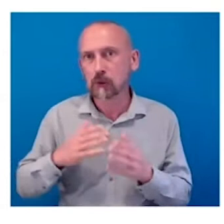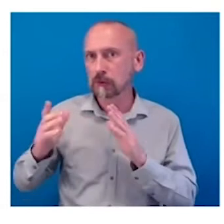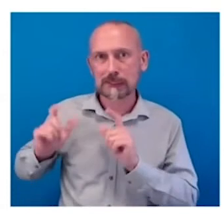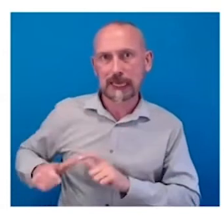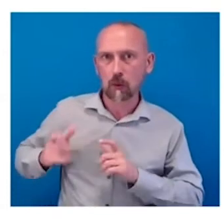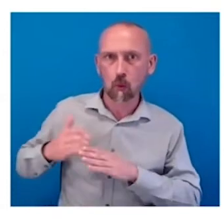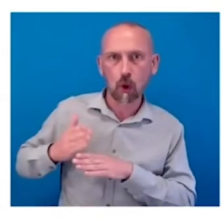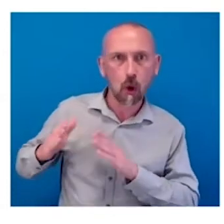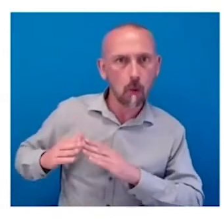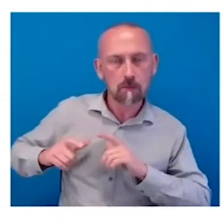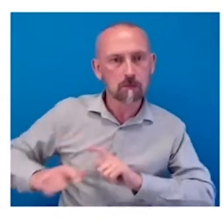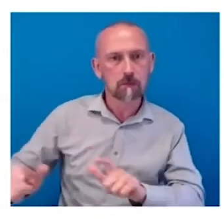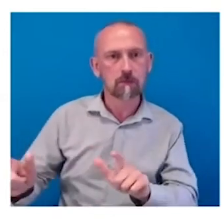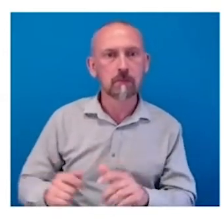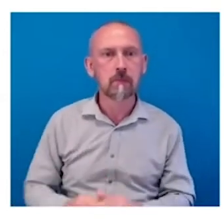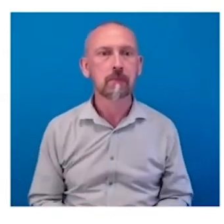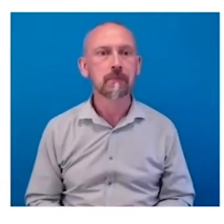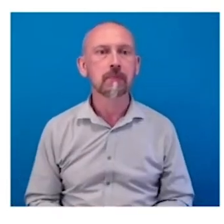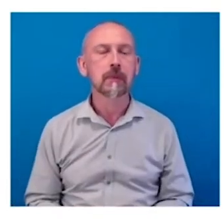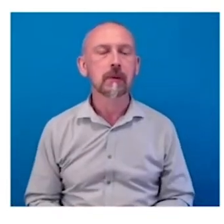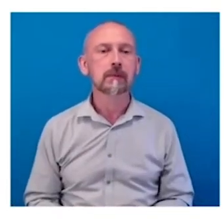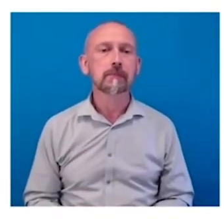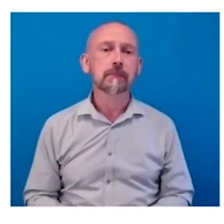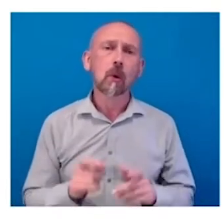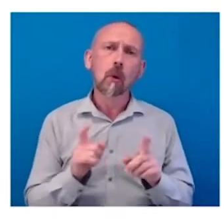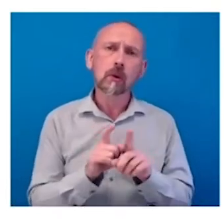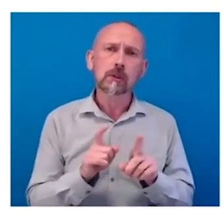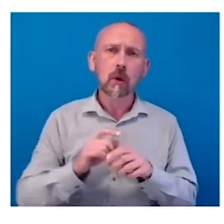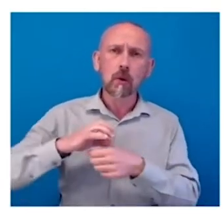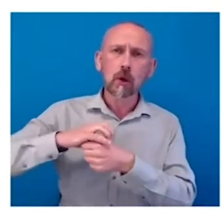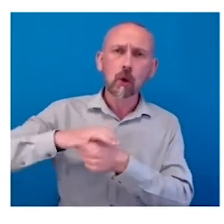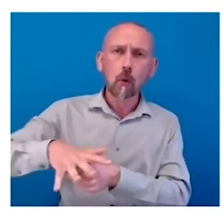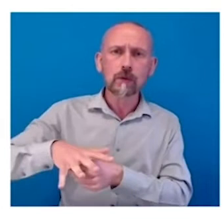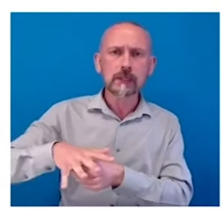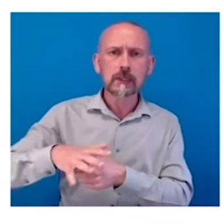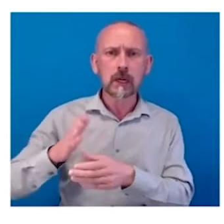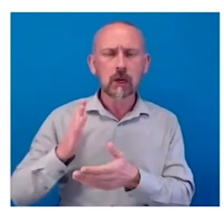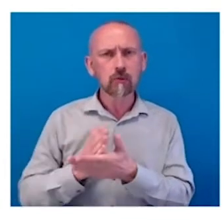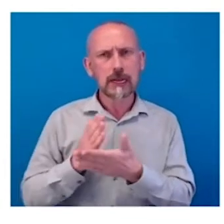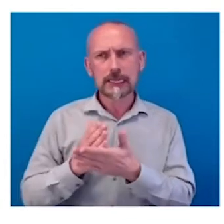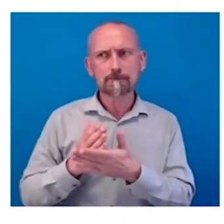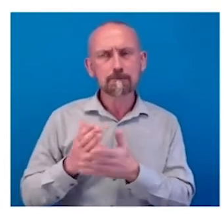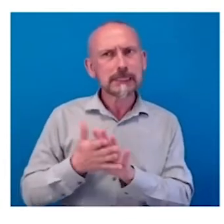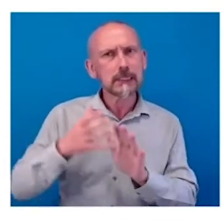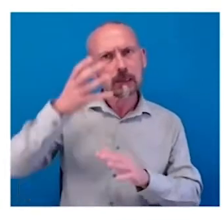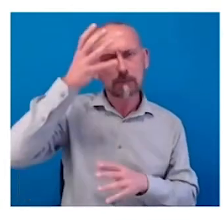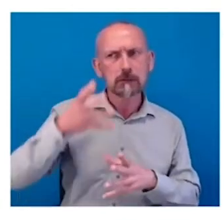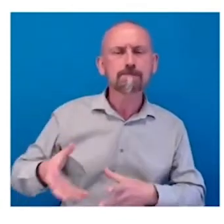And finally, as part of COVID, the government has really committed itself to this Build Back Better